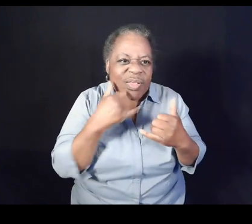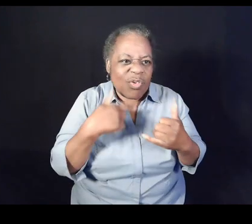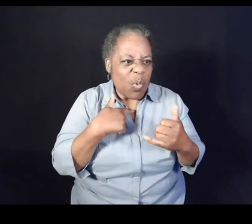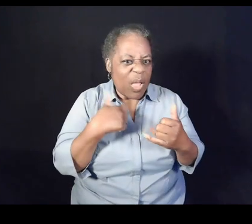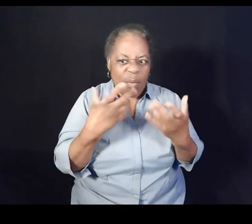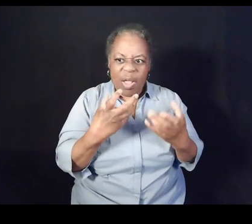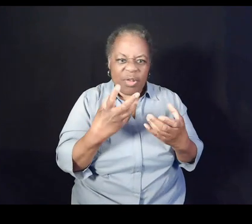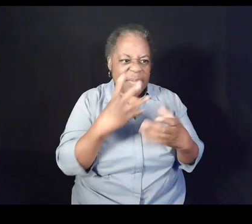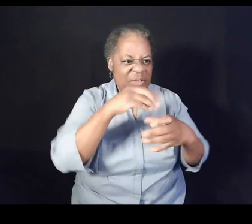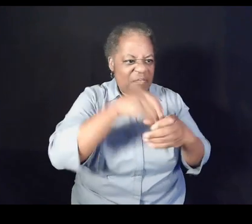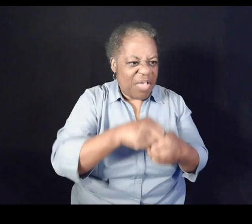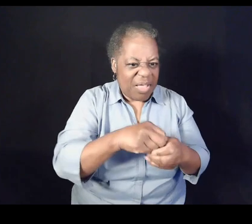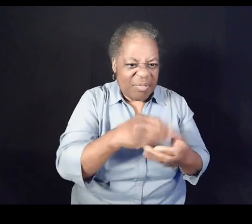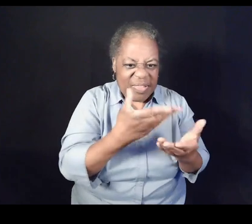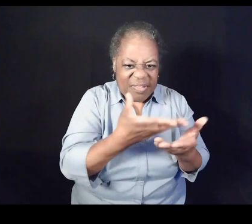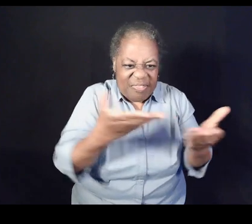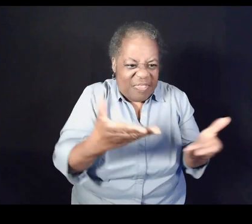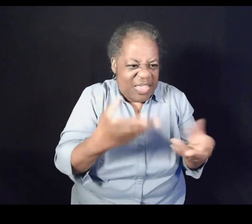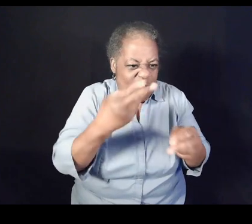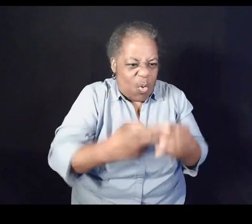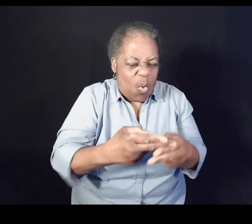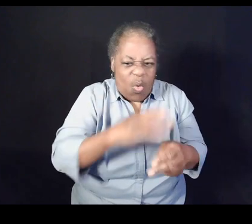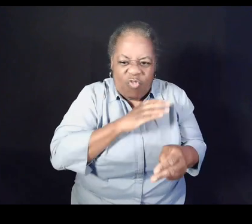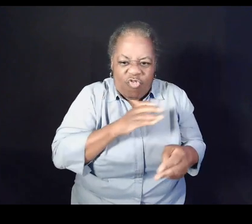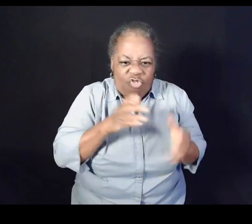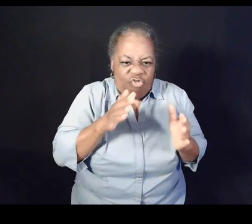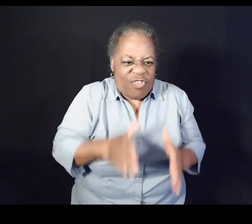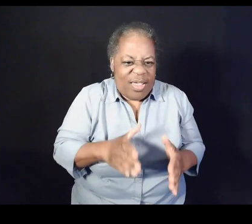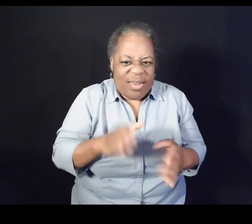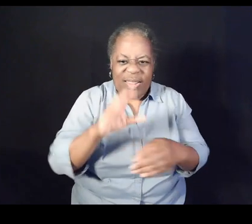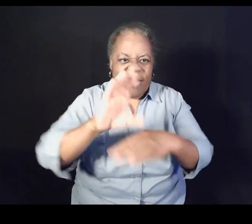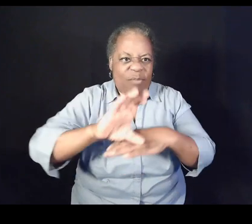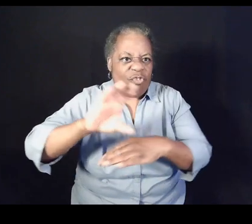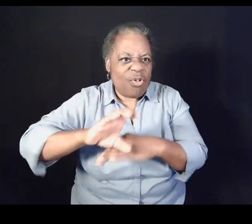of this thing called Christianity and church?